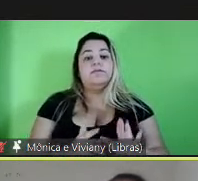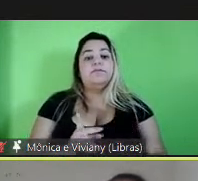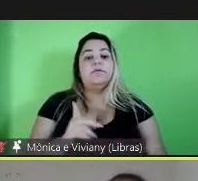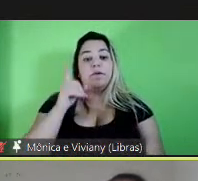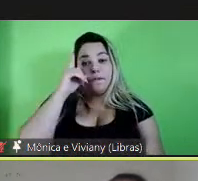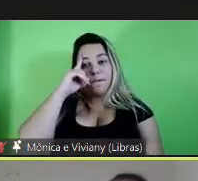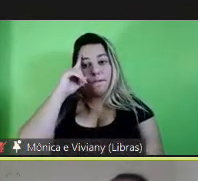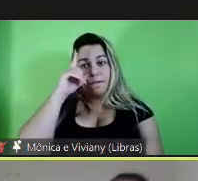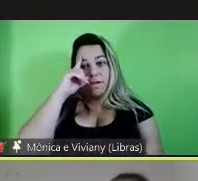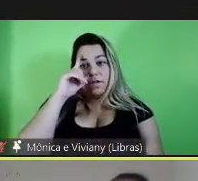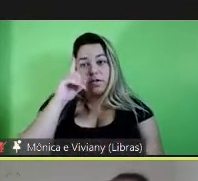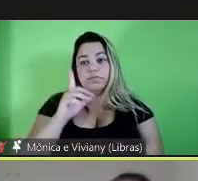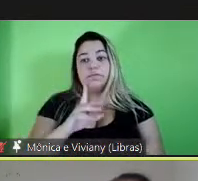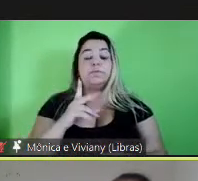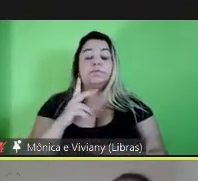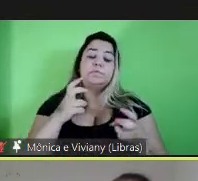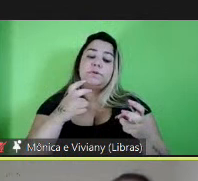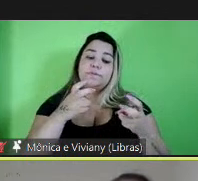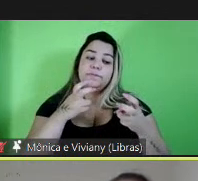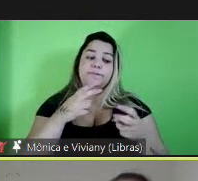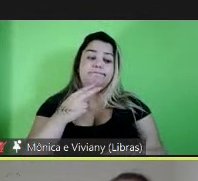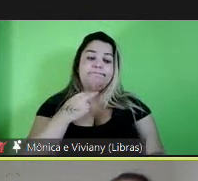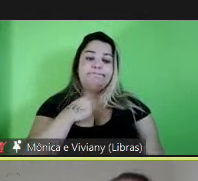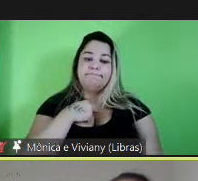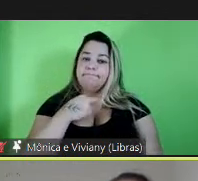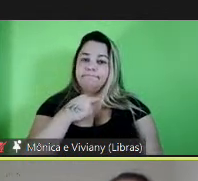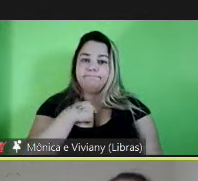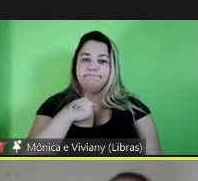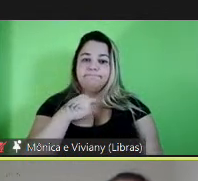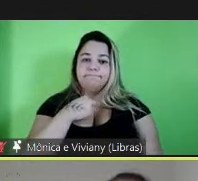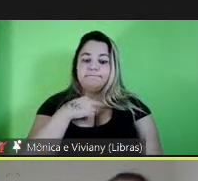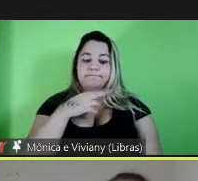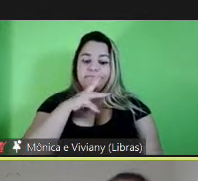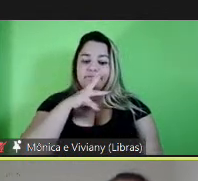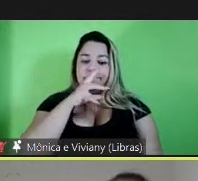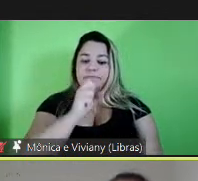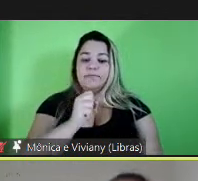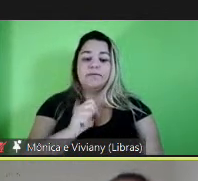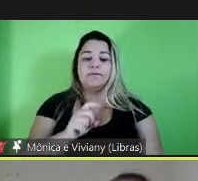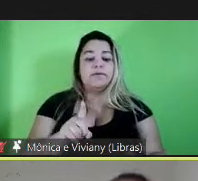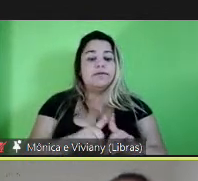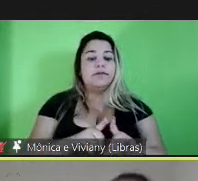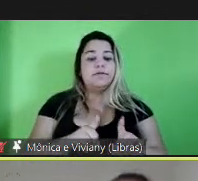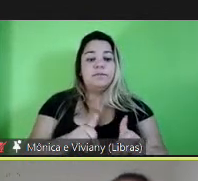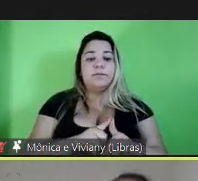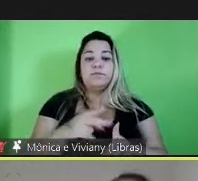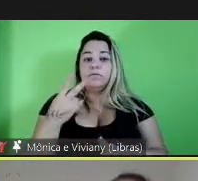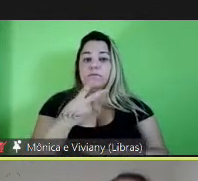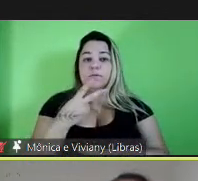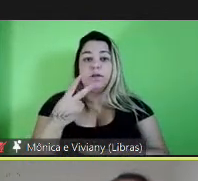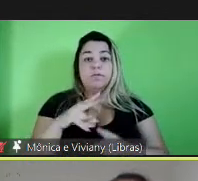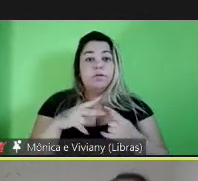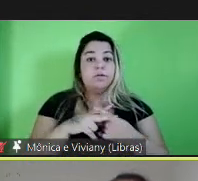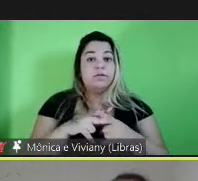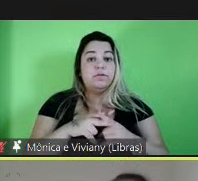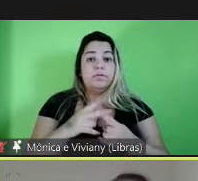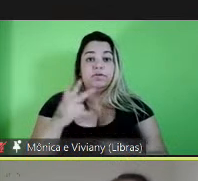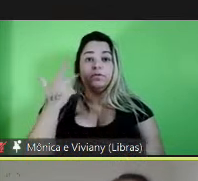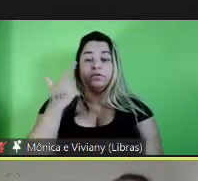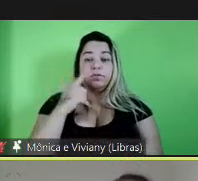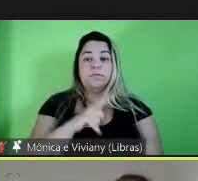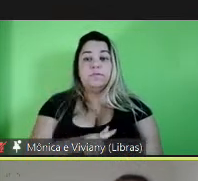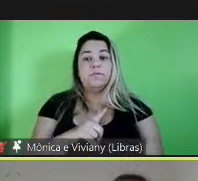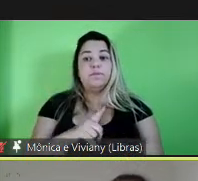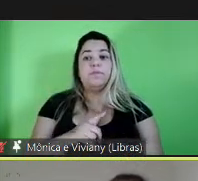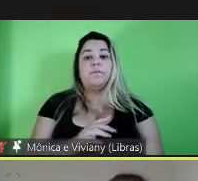done continuously. However, we notice that there is still the necessity to strengthen these tools for us to be able